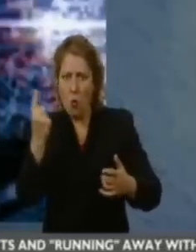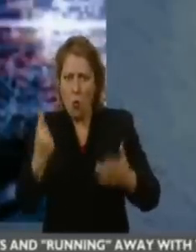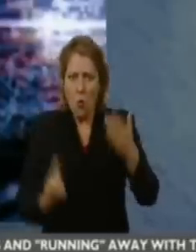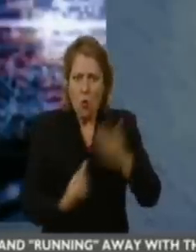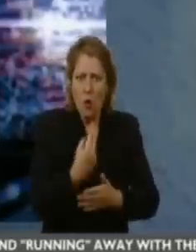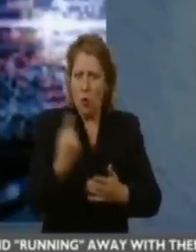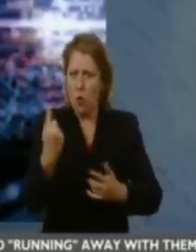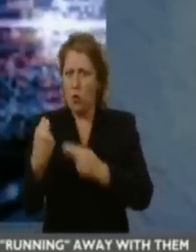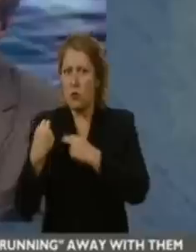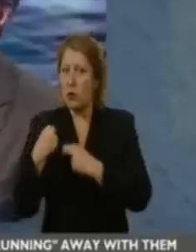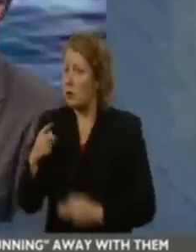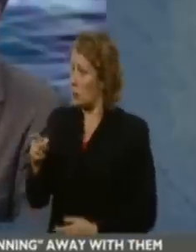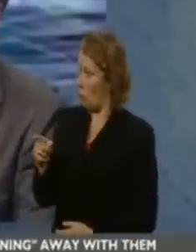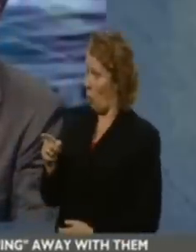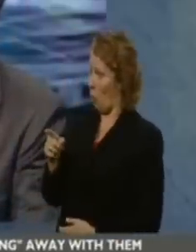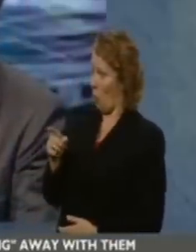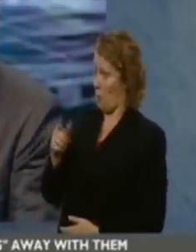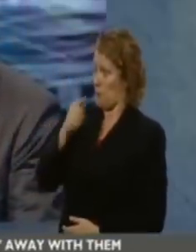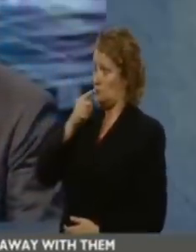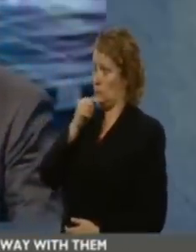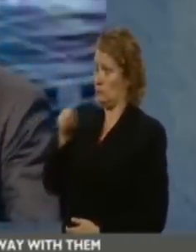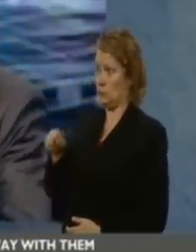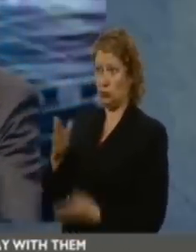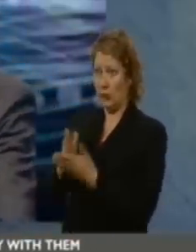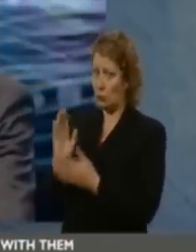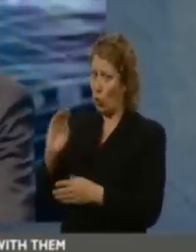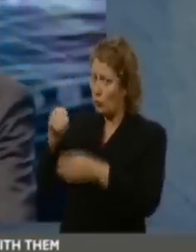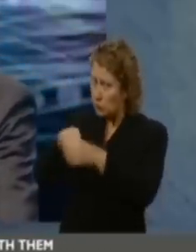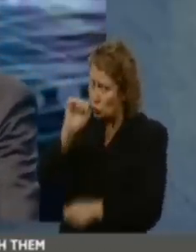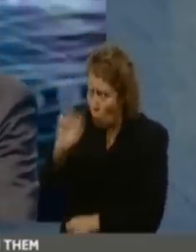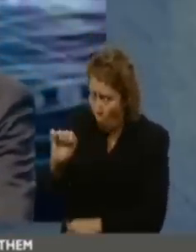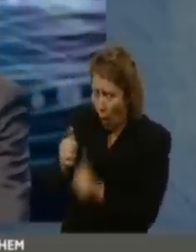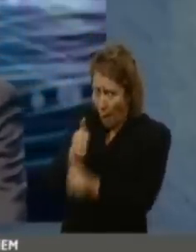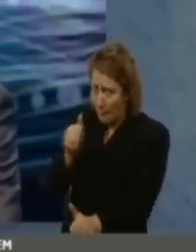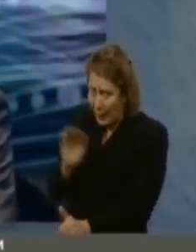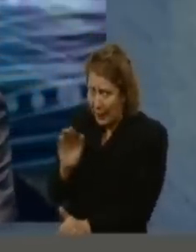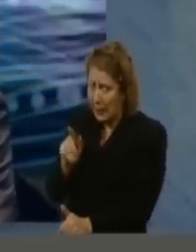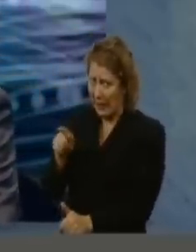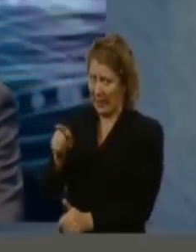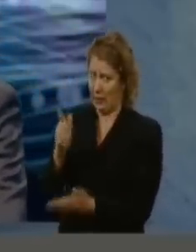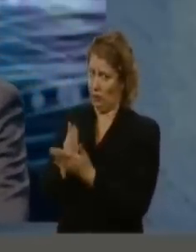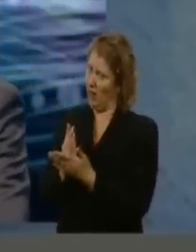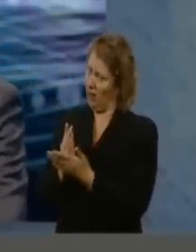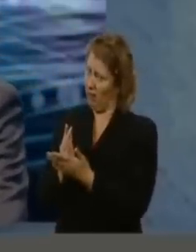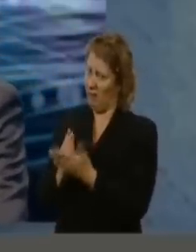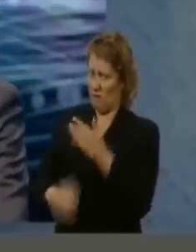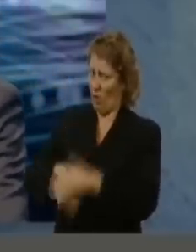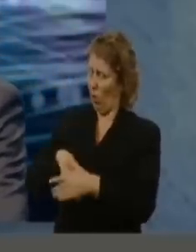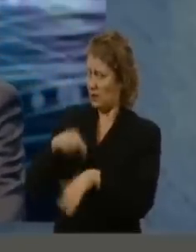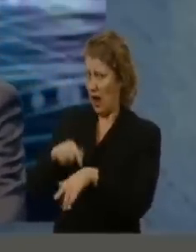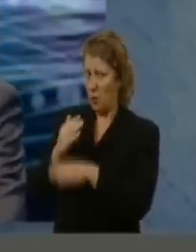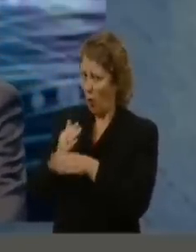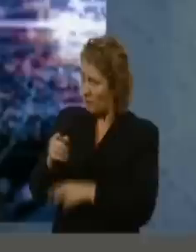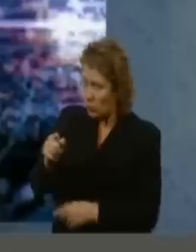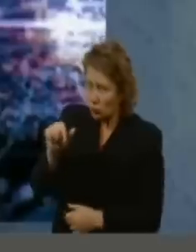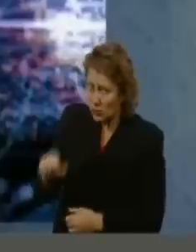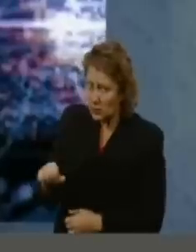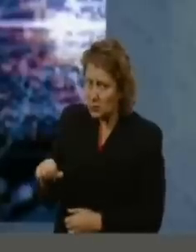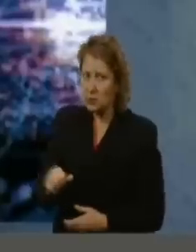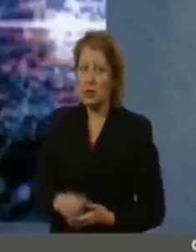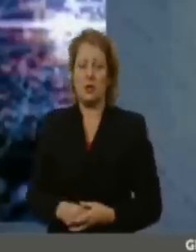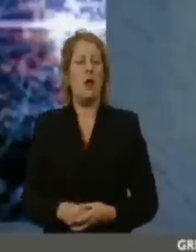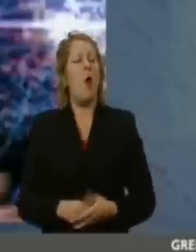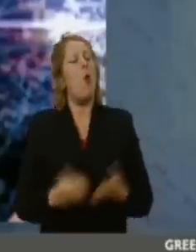out. So Mr. Magnitsky was not part of your own company, but he was working pretty much full-time on your case.